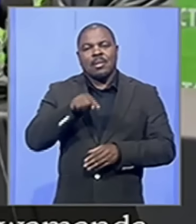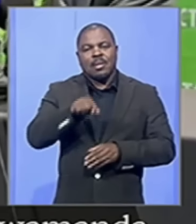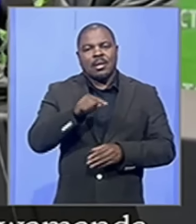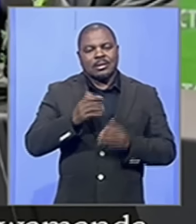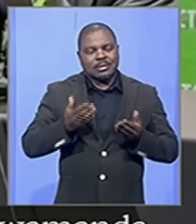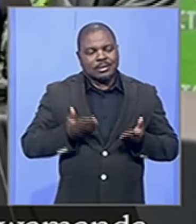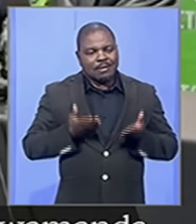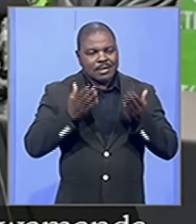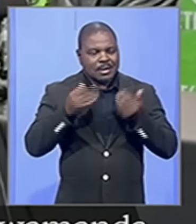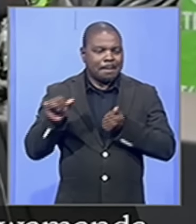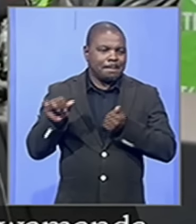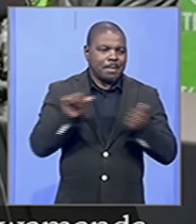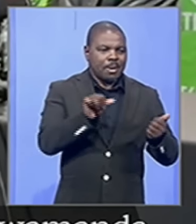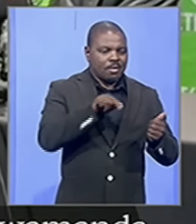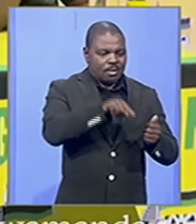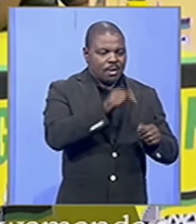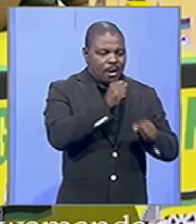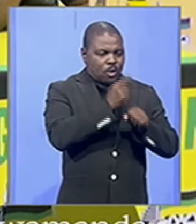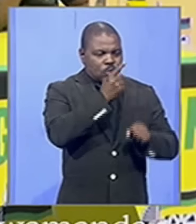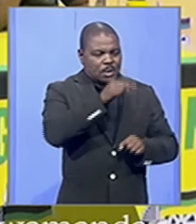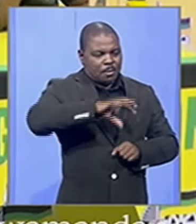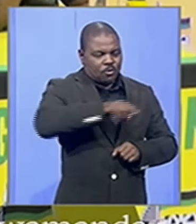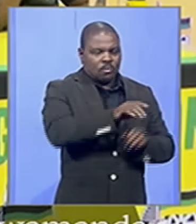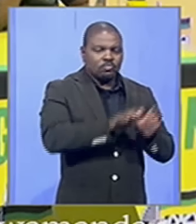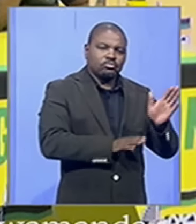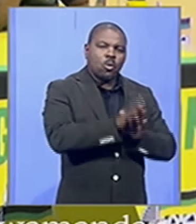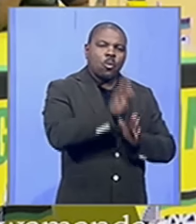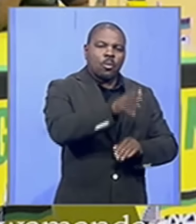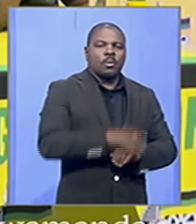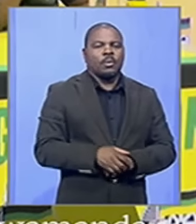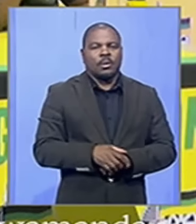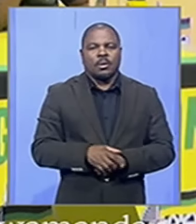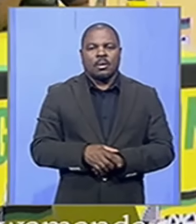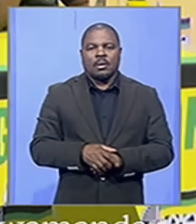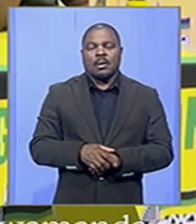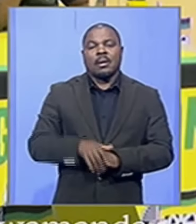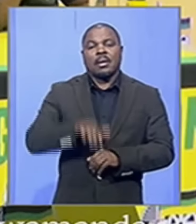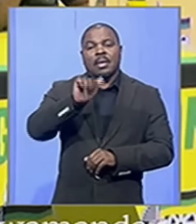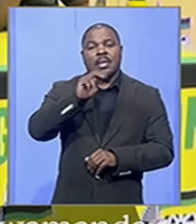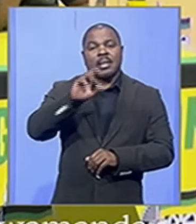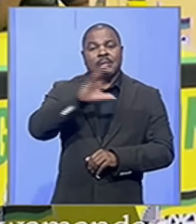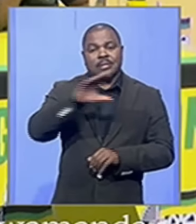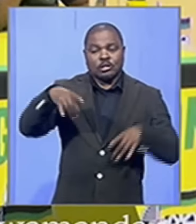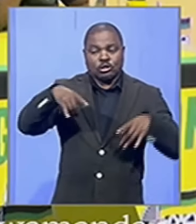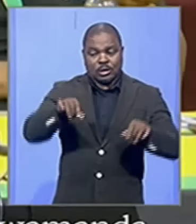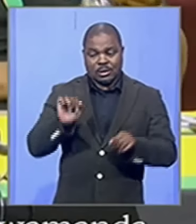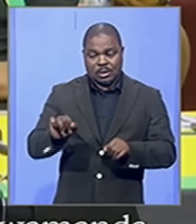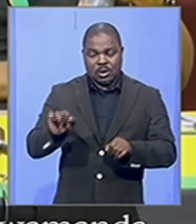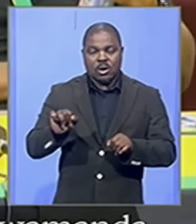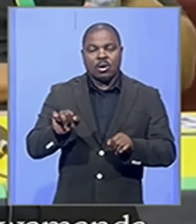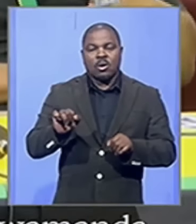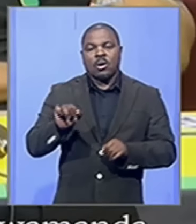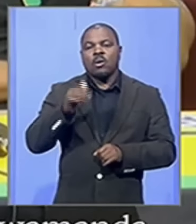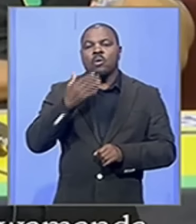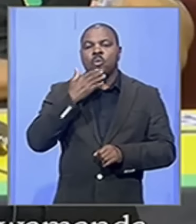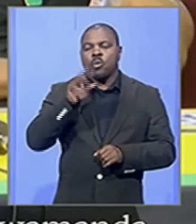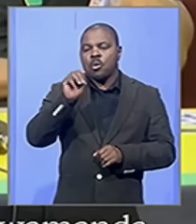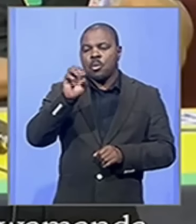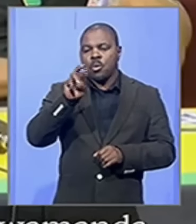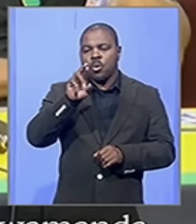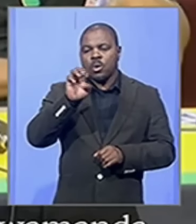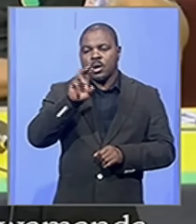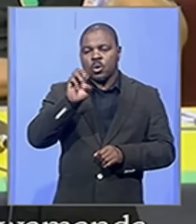thebolelo ya ditirelo mono profenseng. Khabagare go kaiwa fa modulasetulo wa ANC wa kgaolo Dada Morero a ka nna a tlhophiwa go tsena